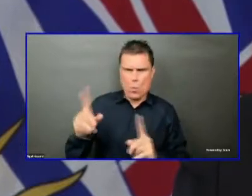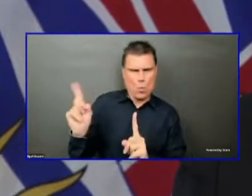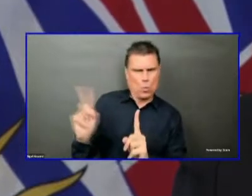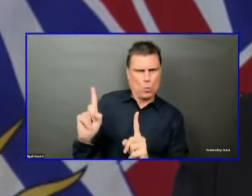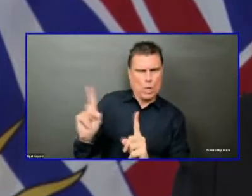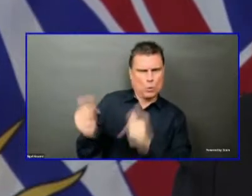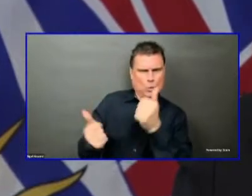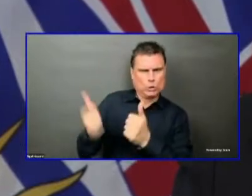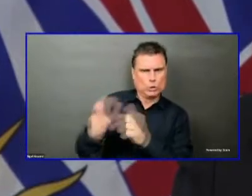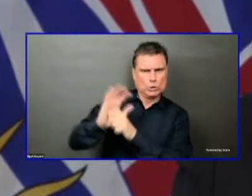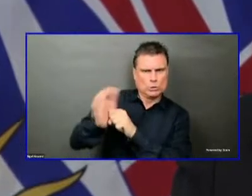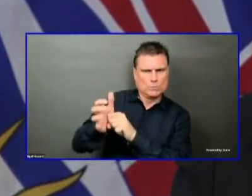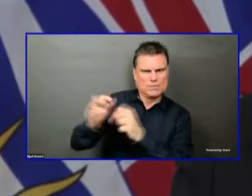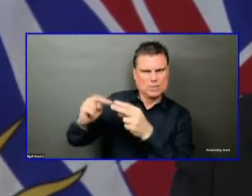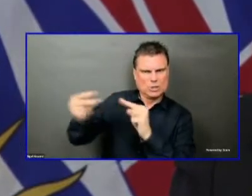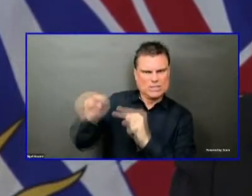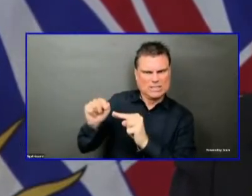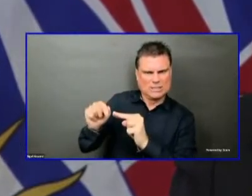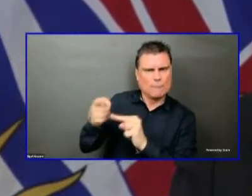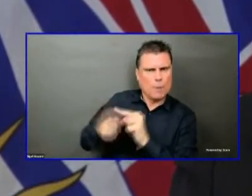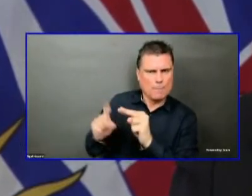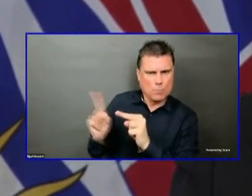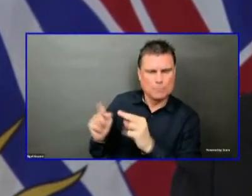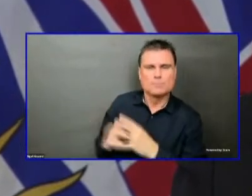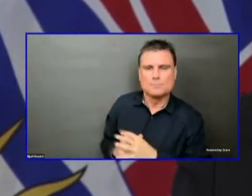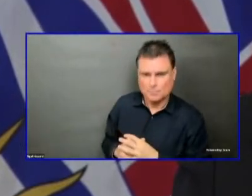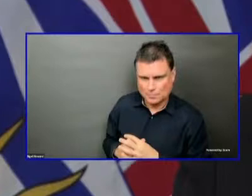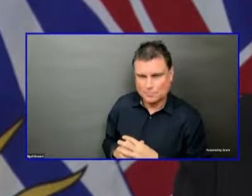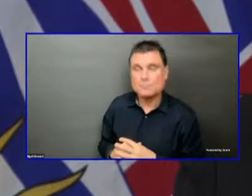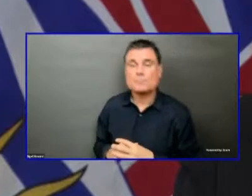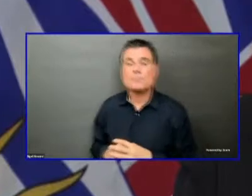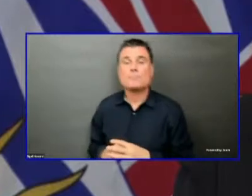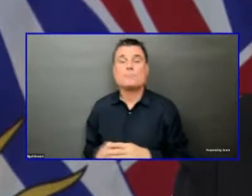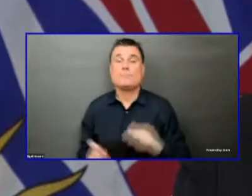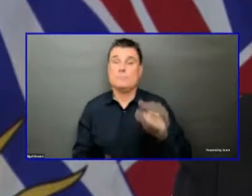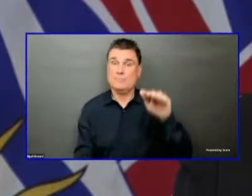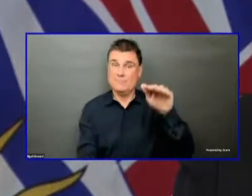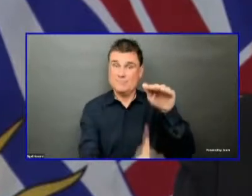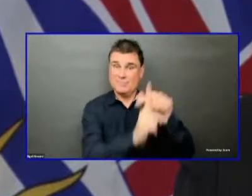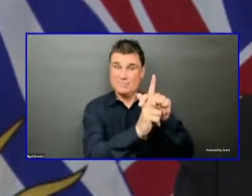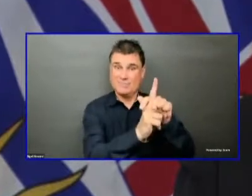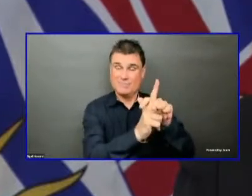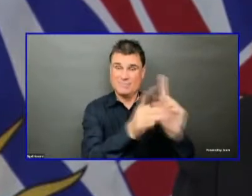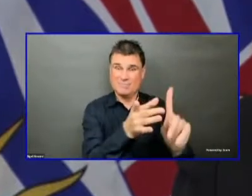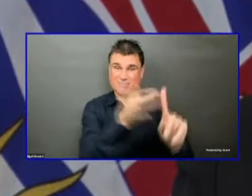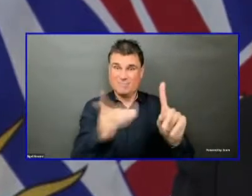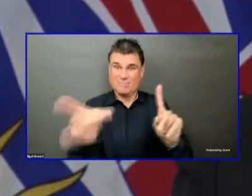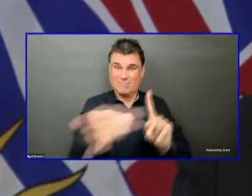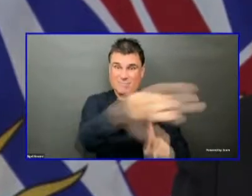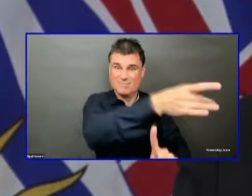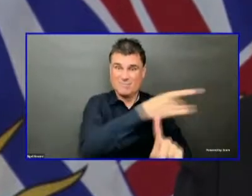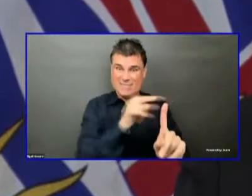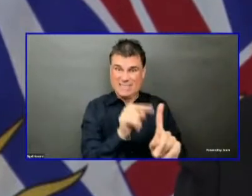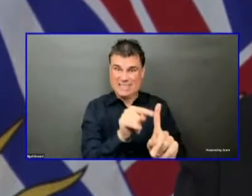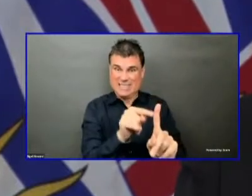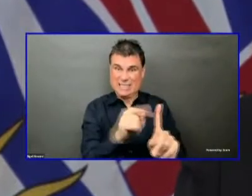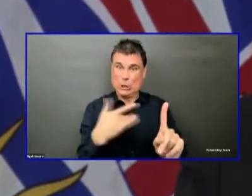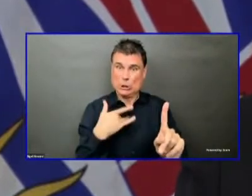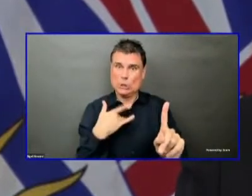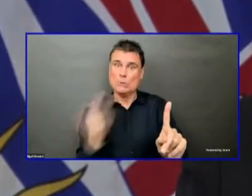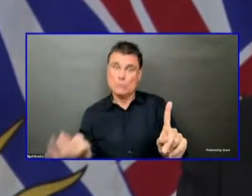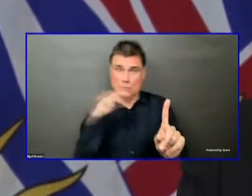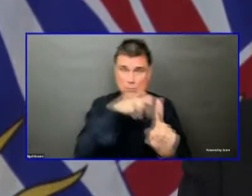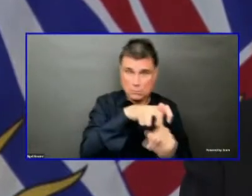concerning outbreaks, spread in communities, and people of specific age groups. We've been focusing